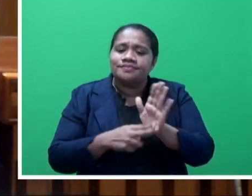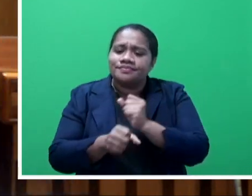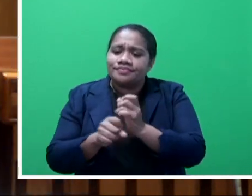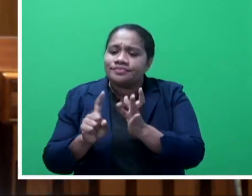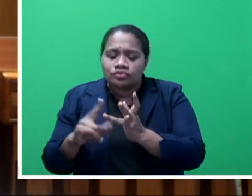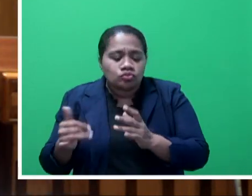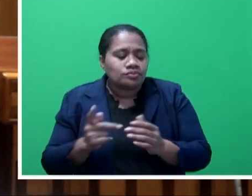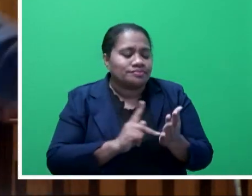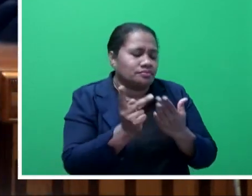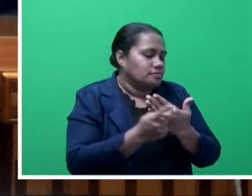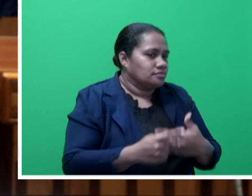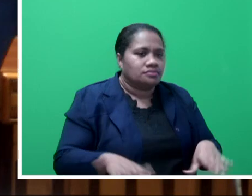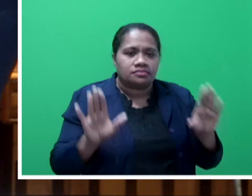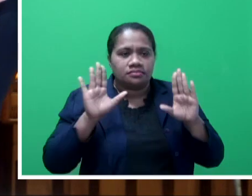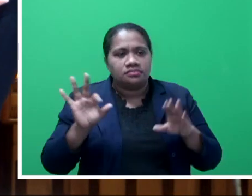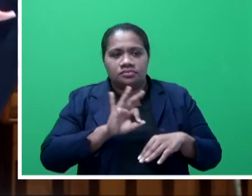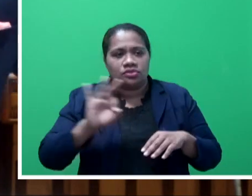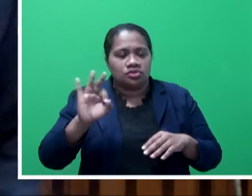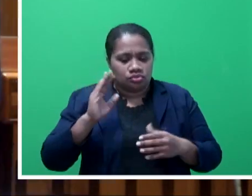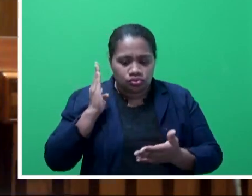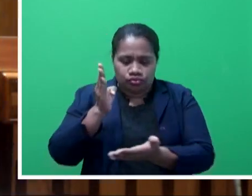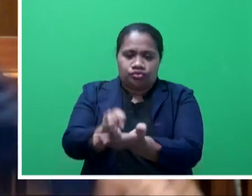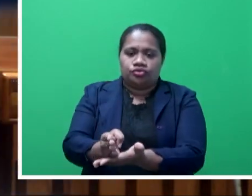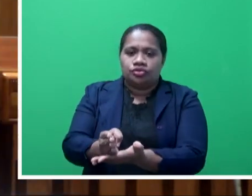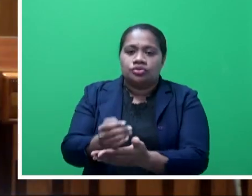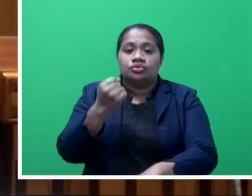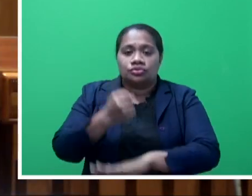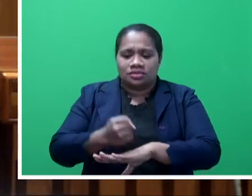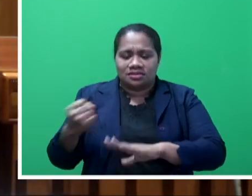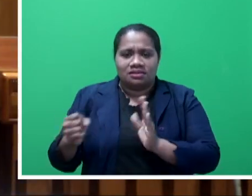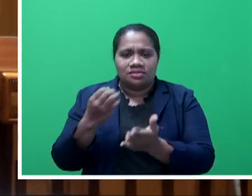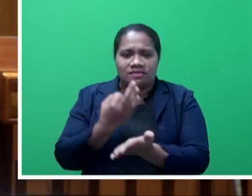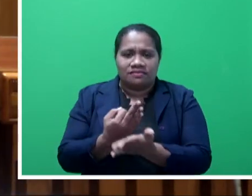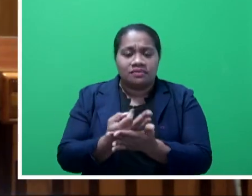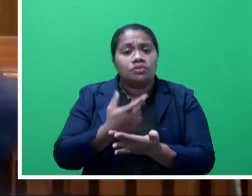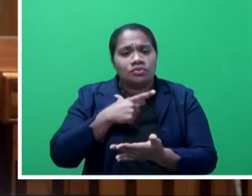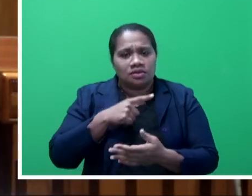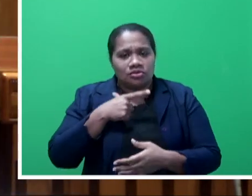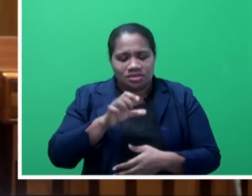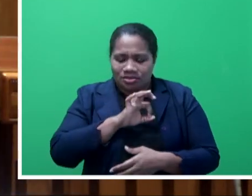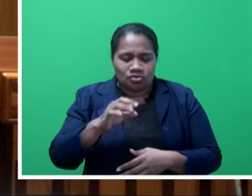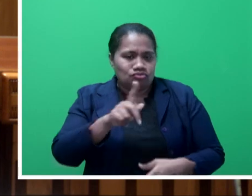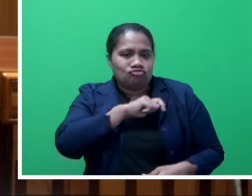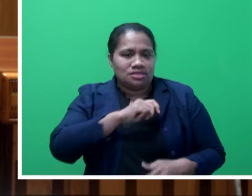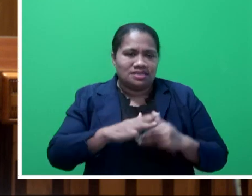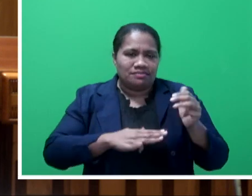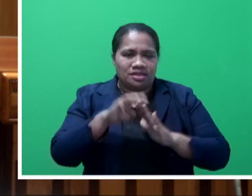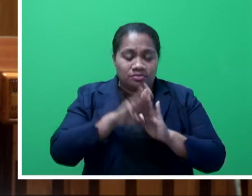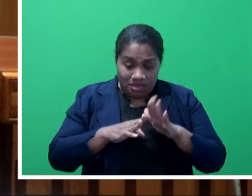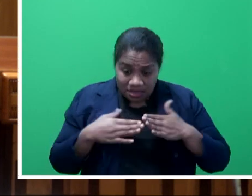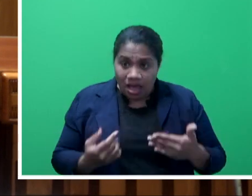project. Not for it to go into government consolidated fund because they do not trust the management. Now they have that level of